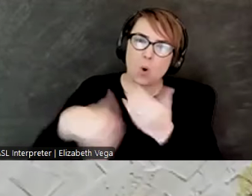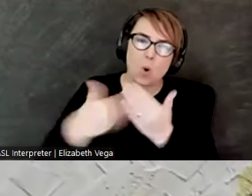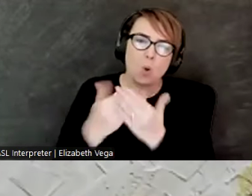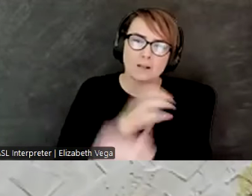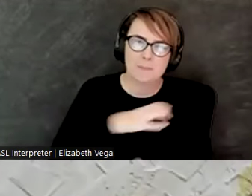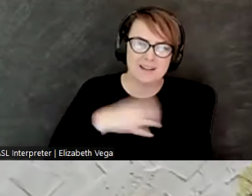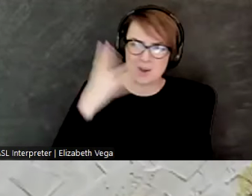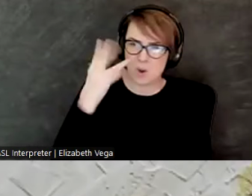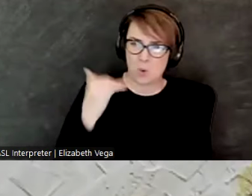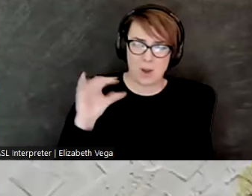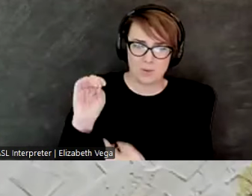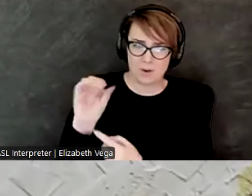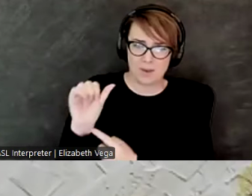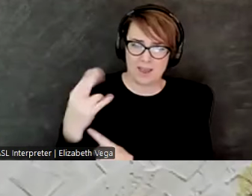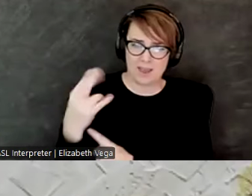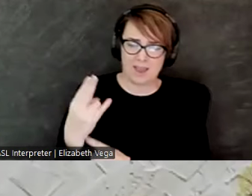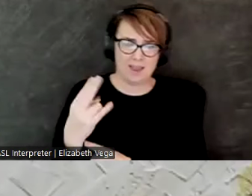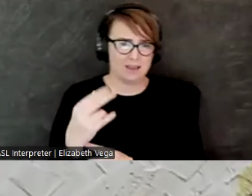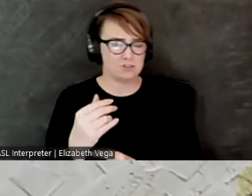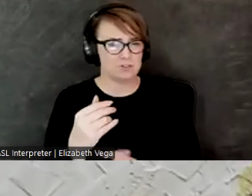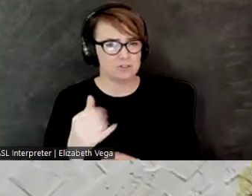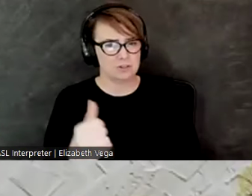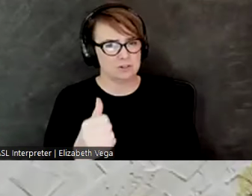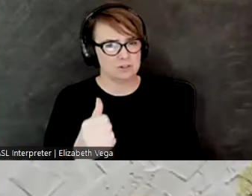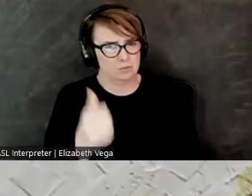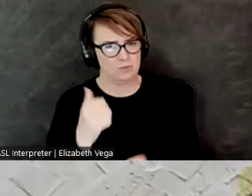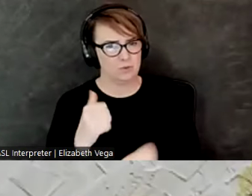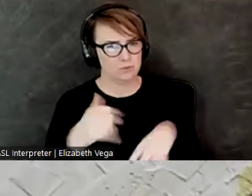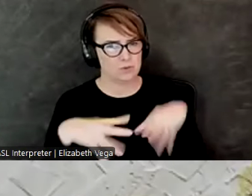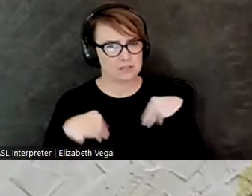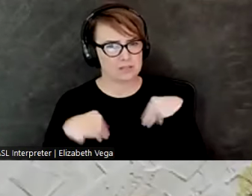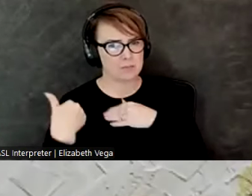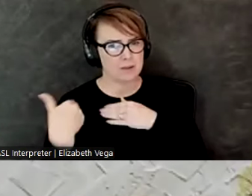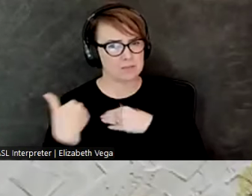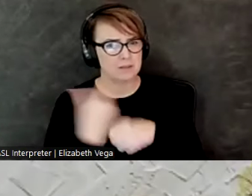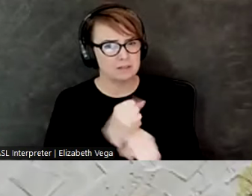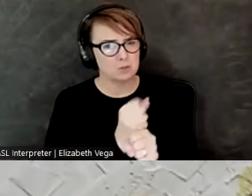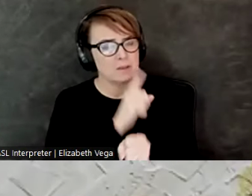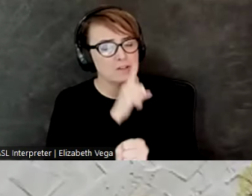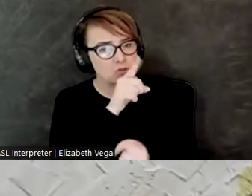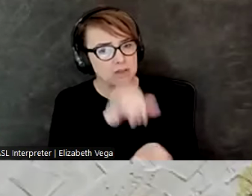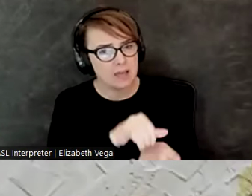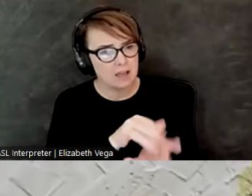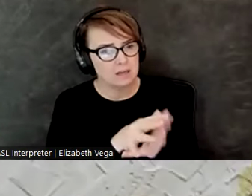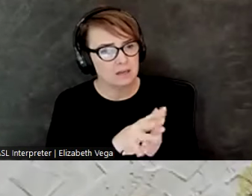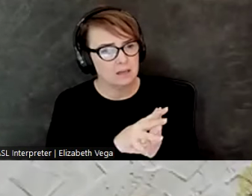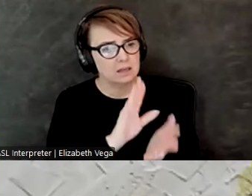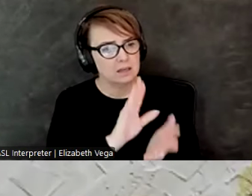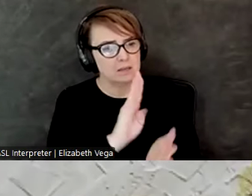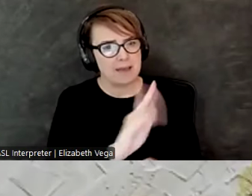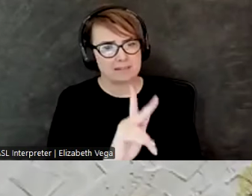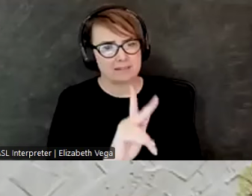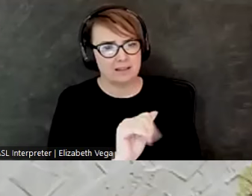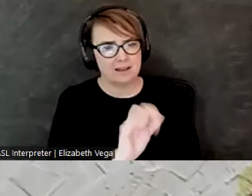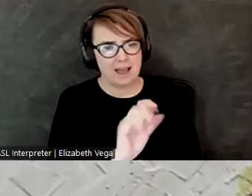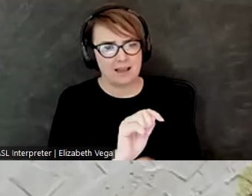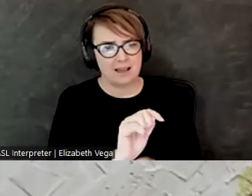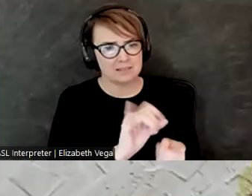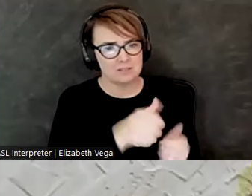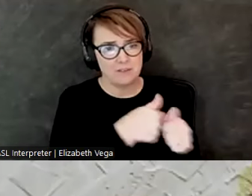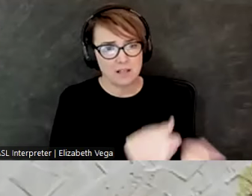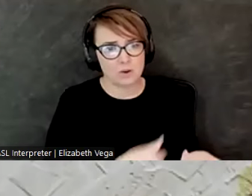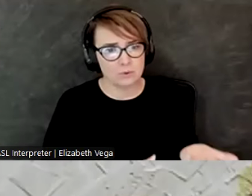OAH still be responsible for making sure that Bagley King is complied with if